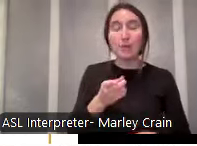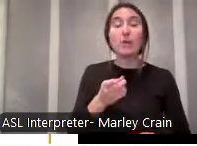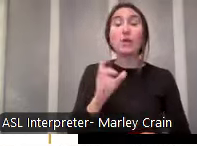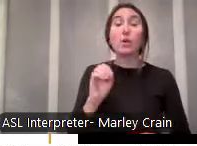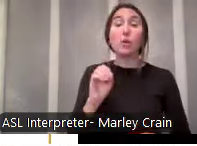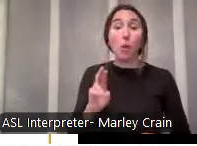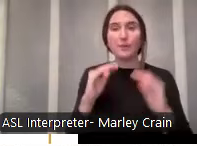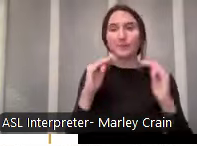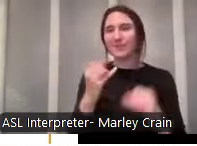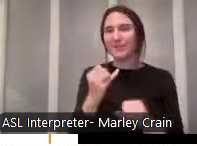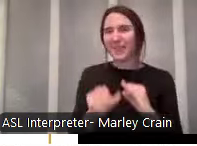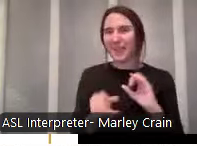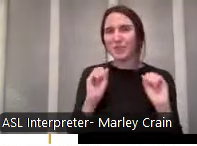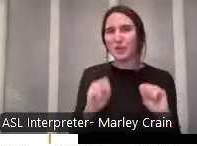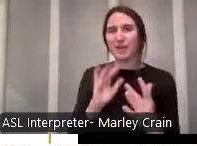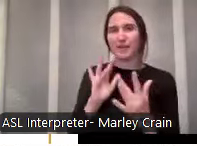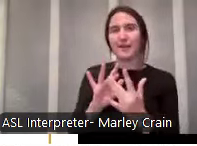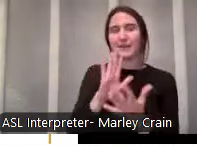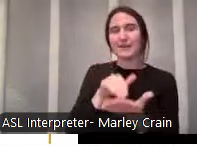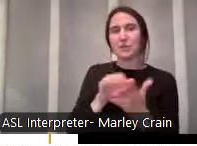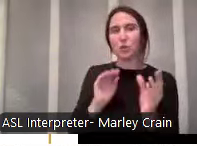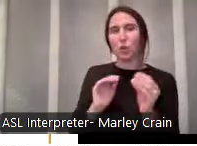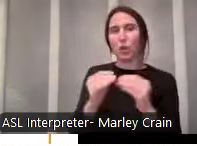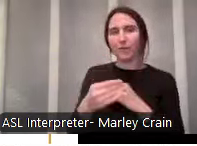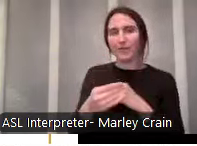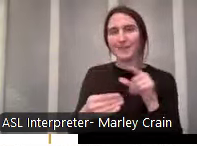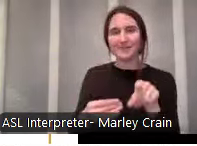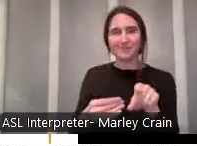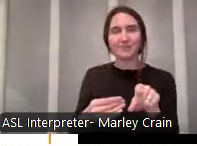contact central offices and email this